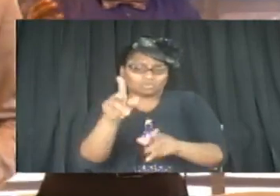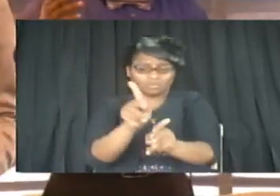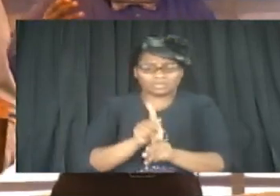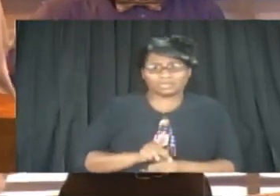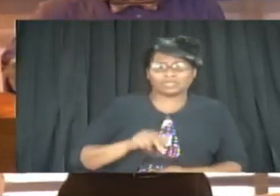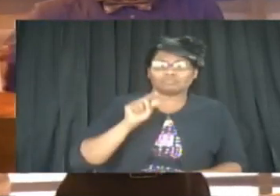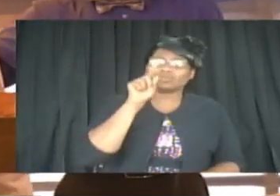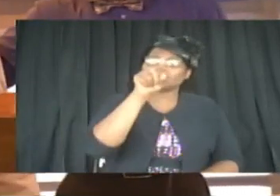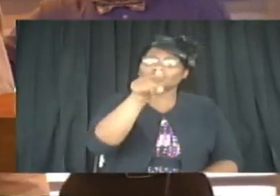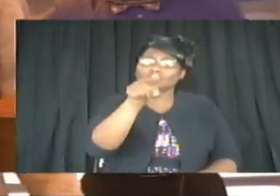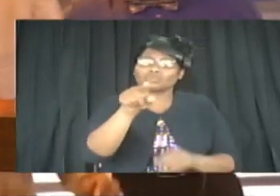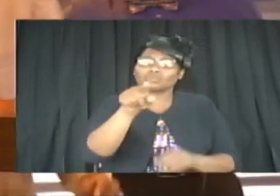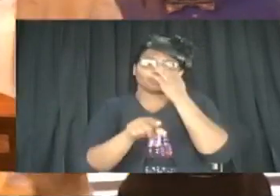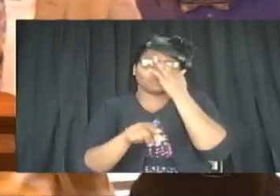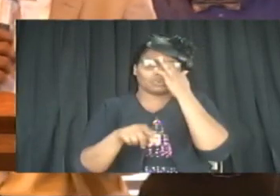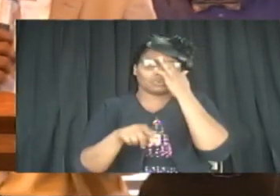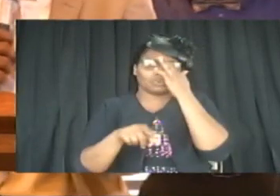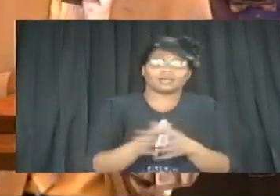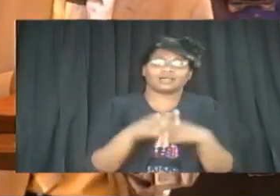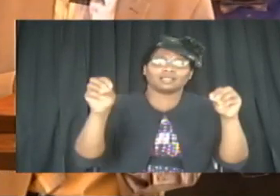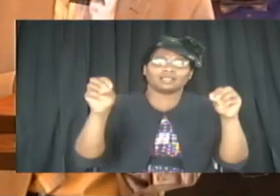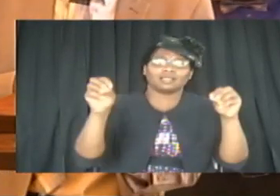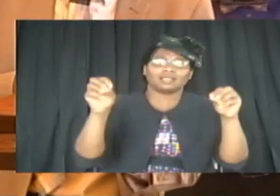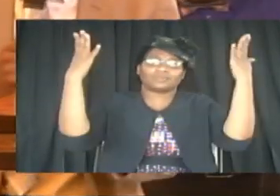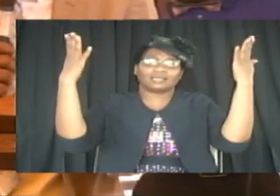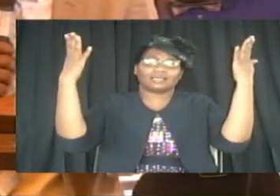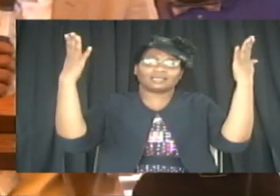you. Hallelujah.